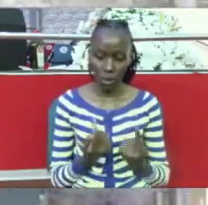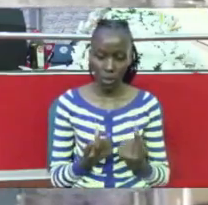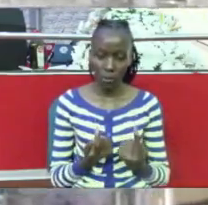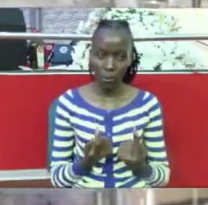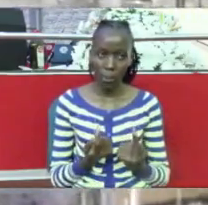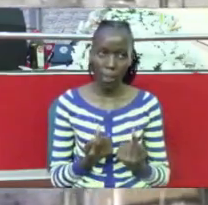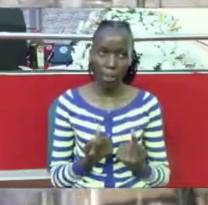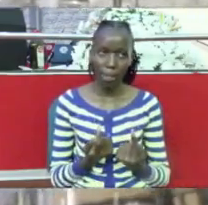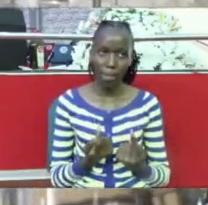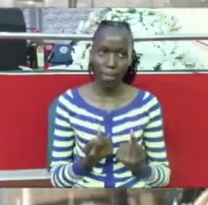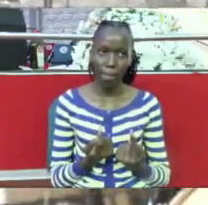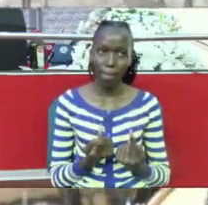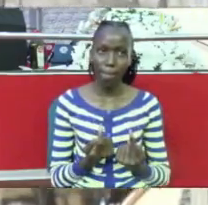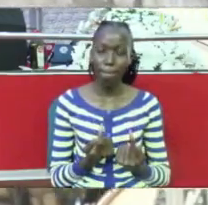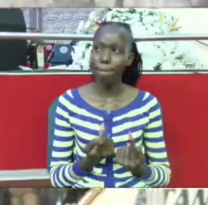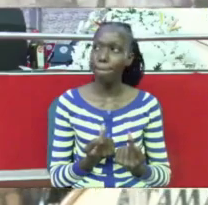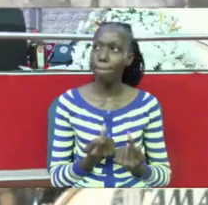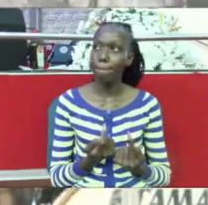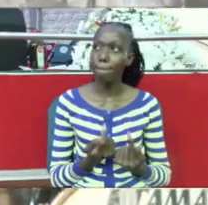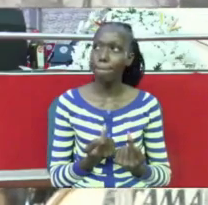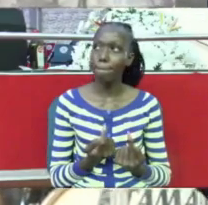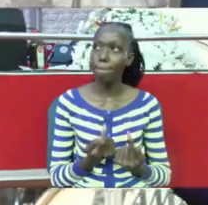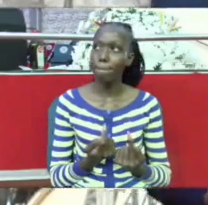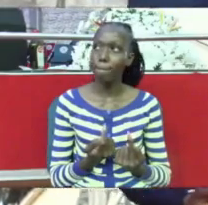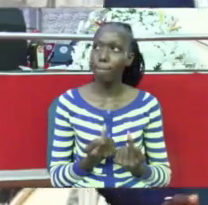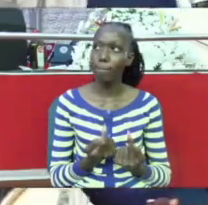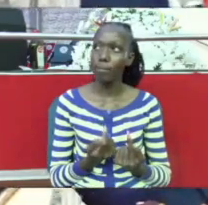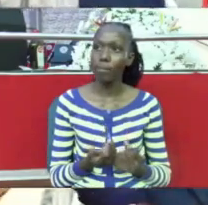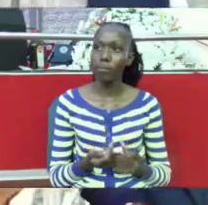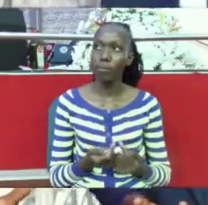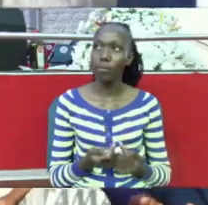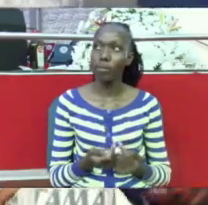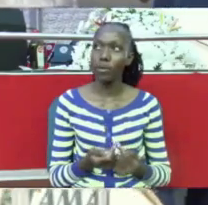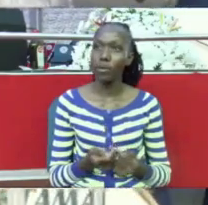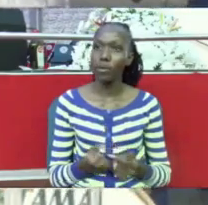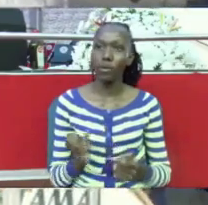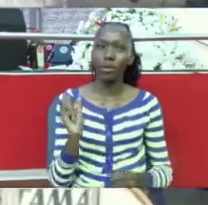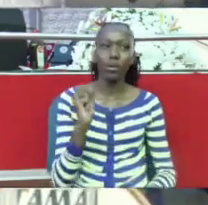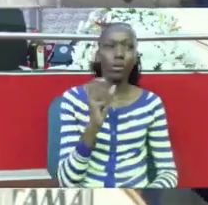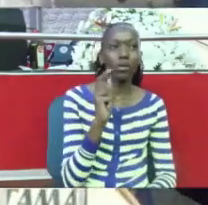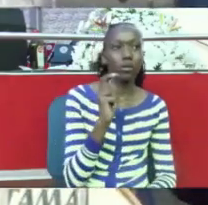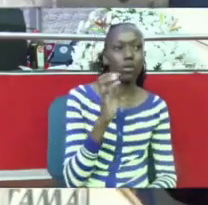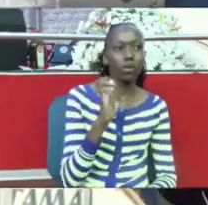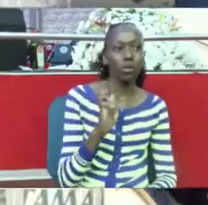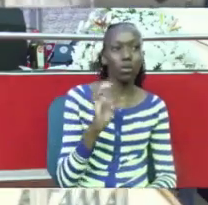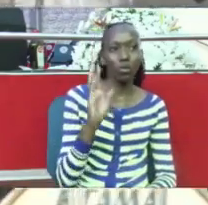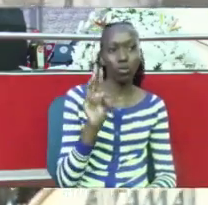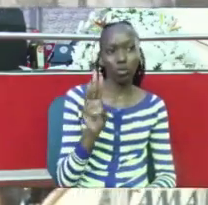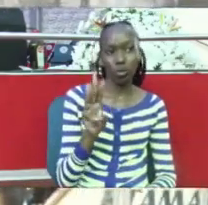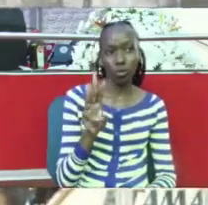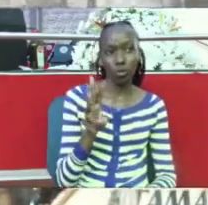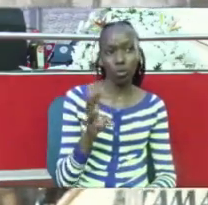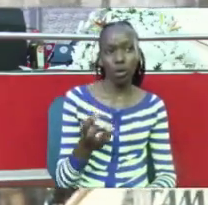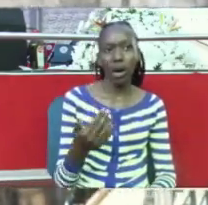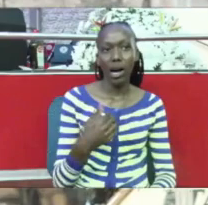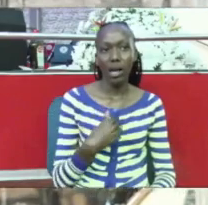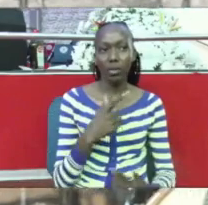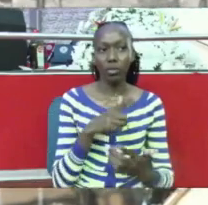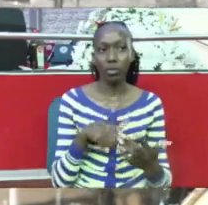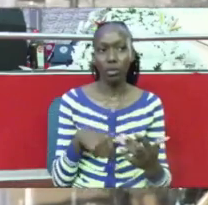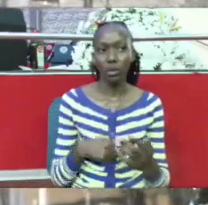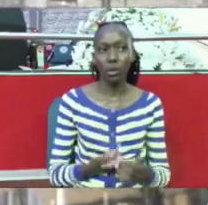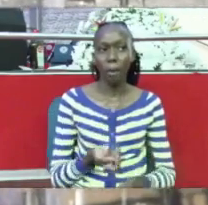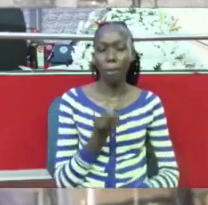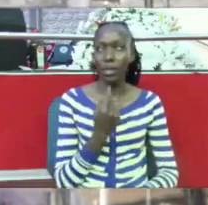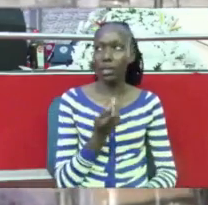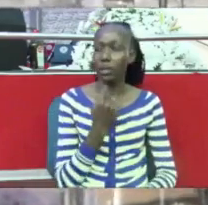akatengeneza mlo. That stew was having lentils. Lentils ni kamande. Ilikuwa yeah? Na kamande. So I don't